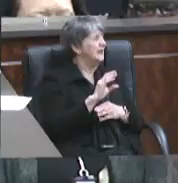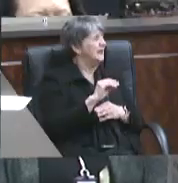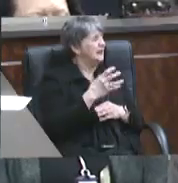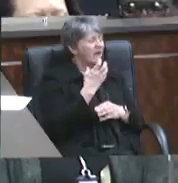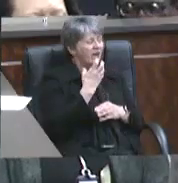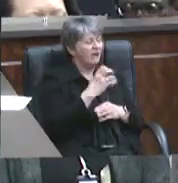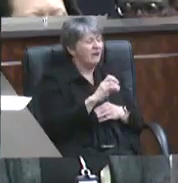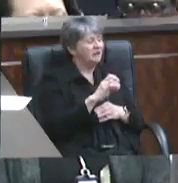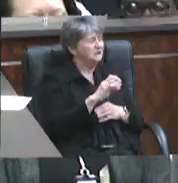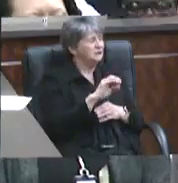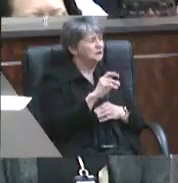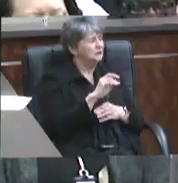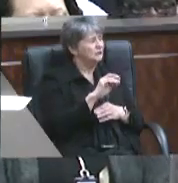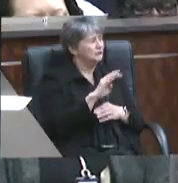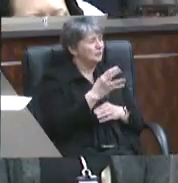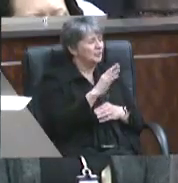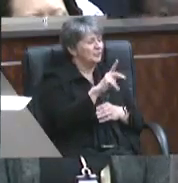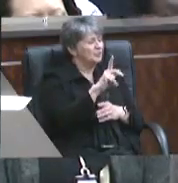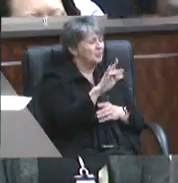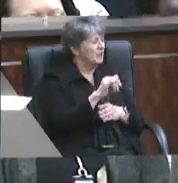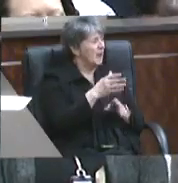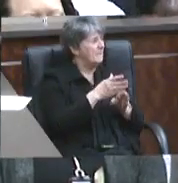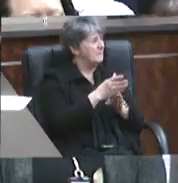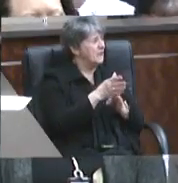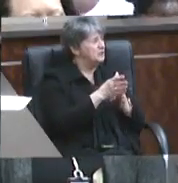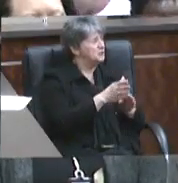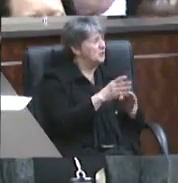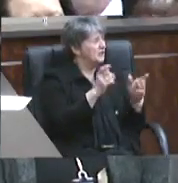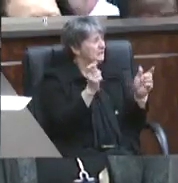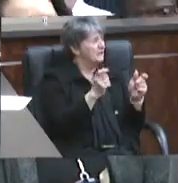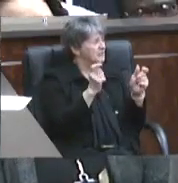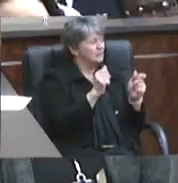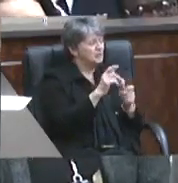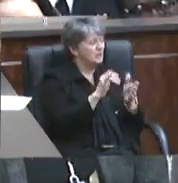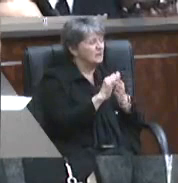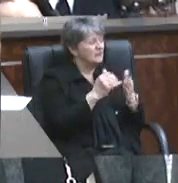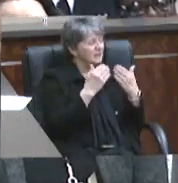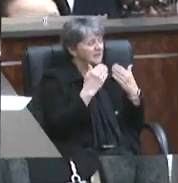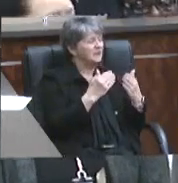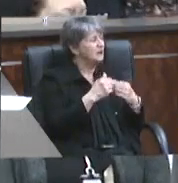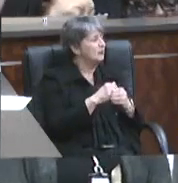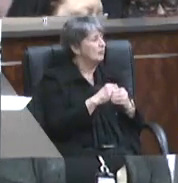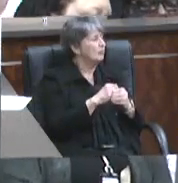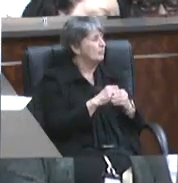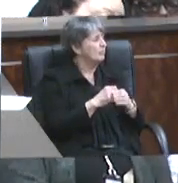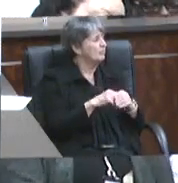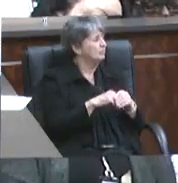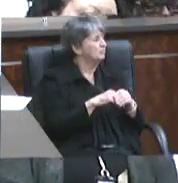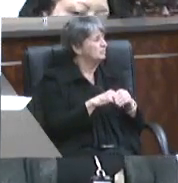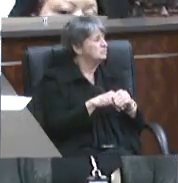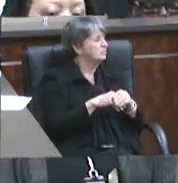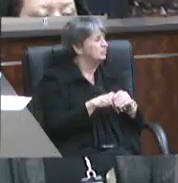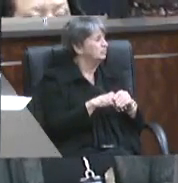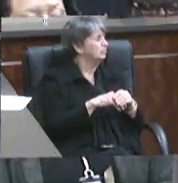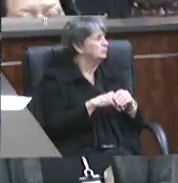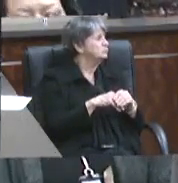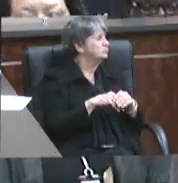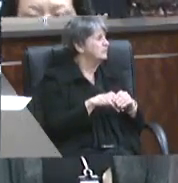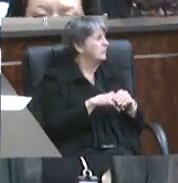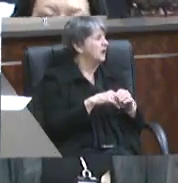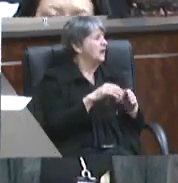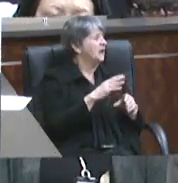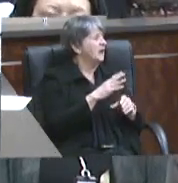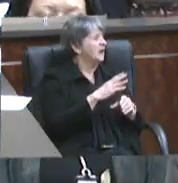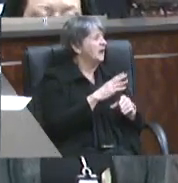32 of them, I guess, Main Street festivals, all of that, I want to thank you. And as a life member of the Laurel Volunteer Fire